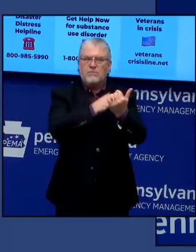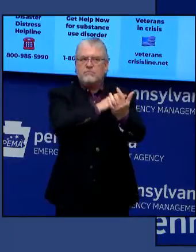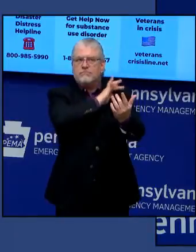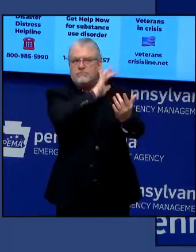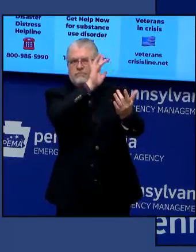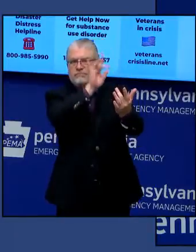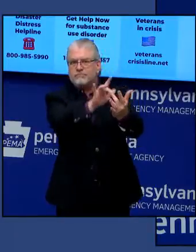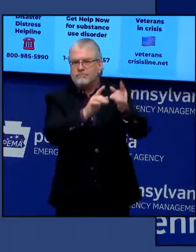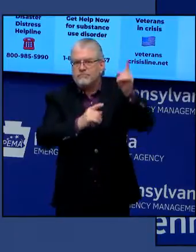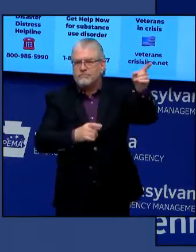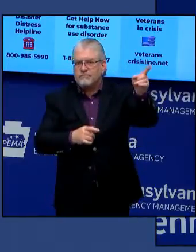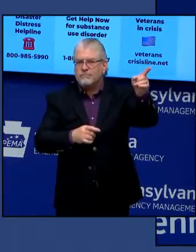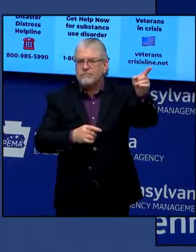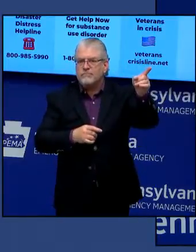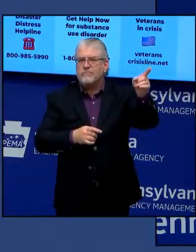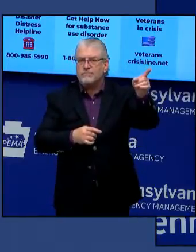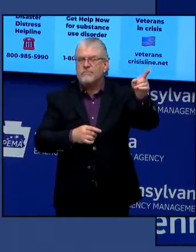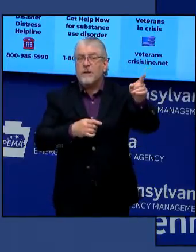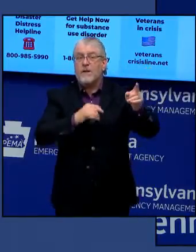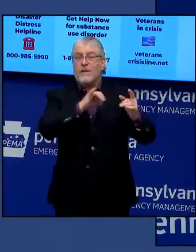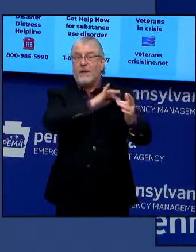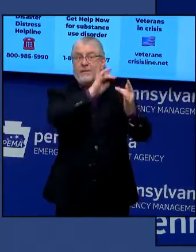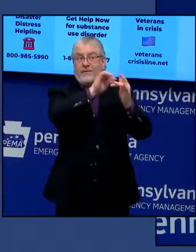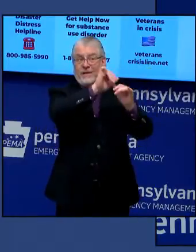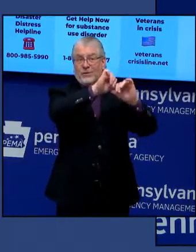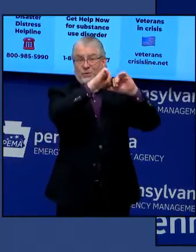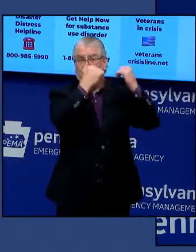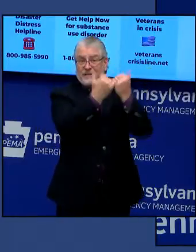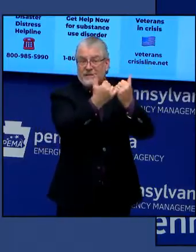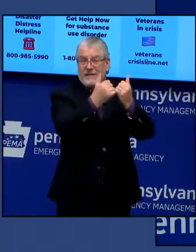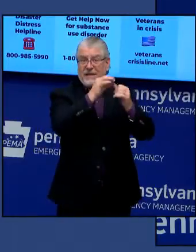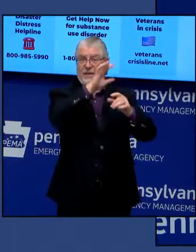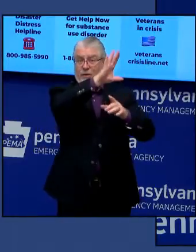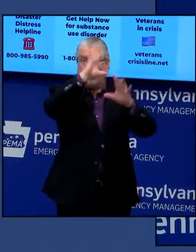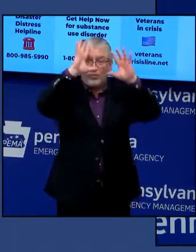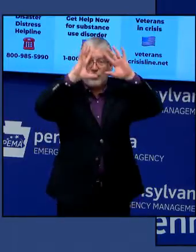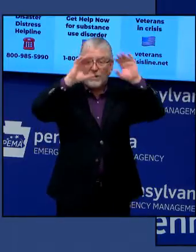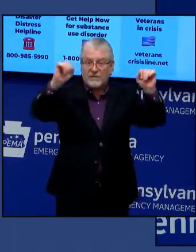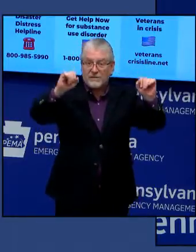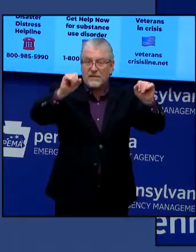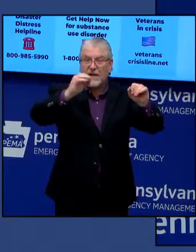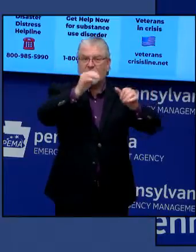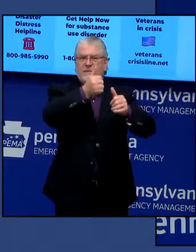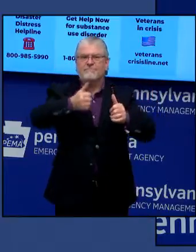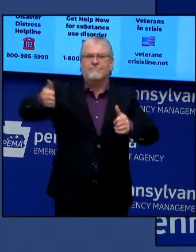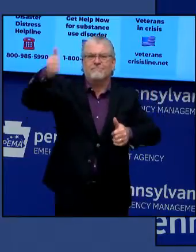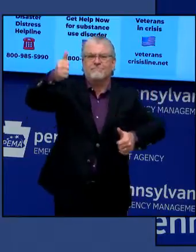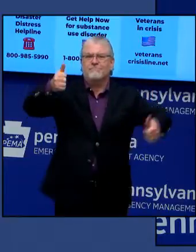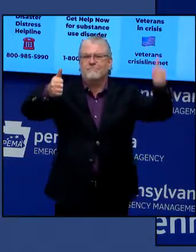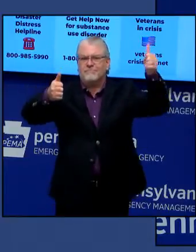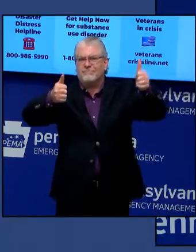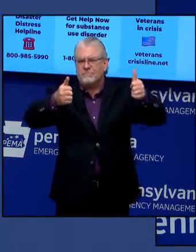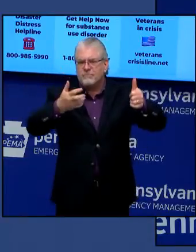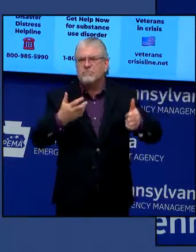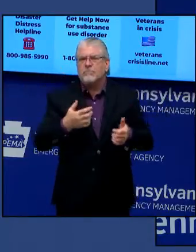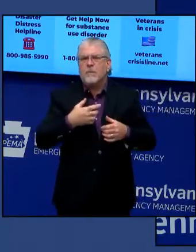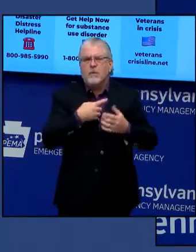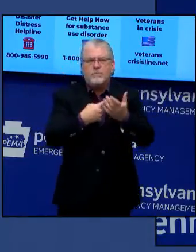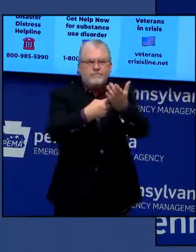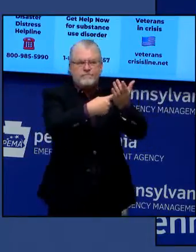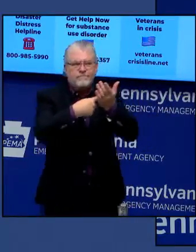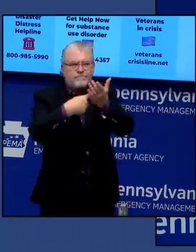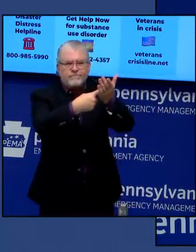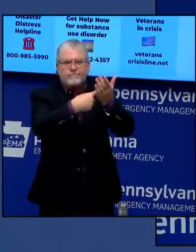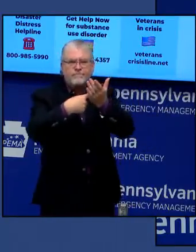director to schedule a meeting, to listen to them, to have for us to be able to explain our opinion and to work out a